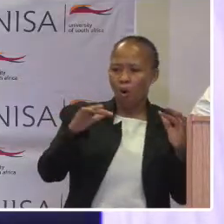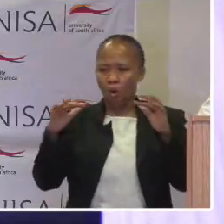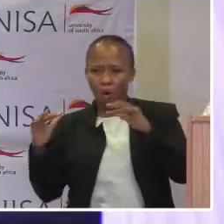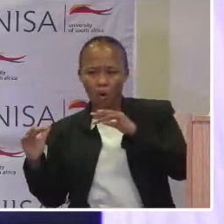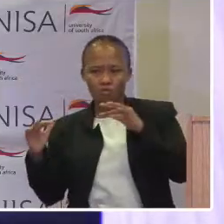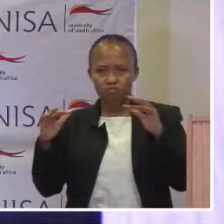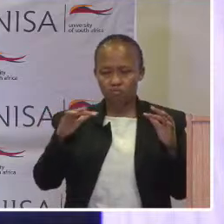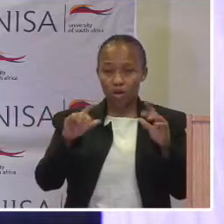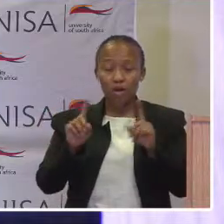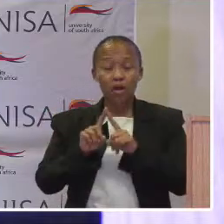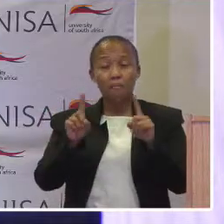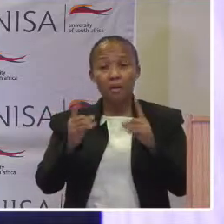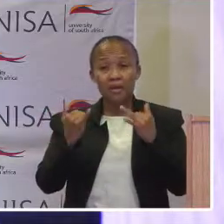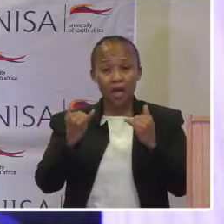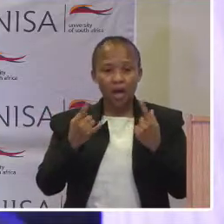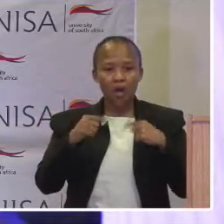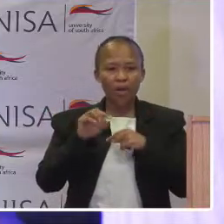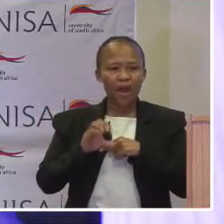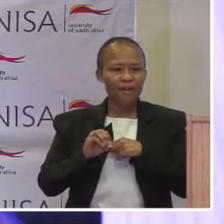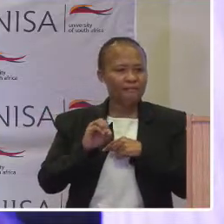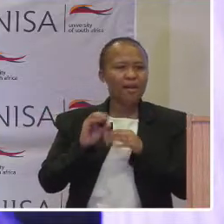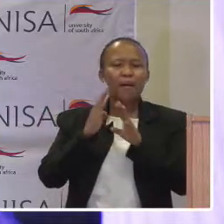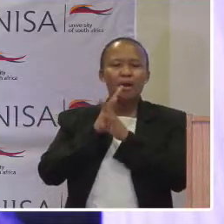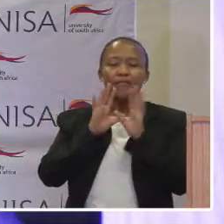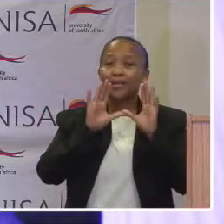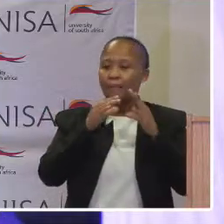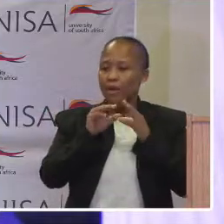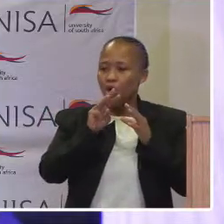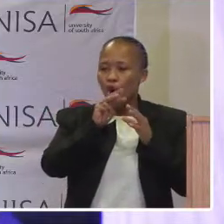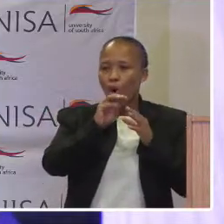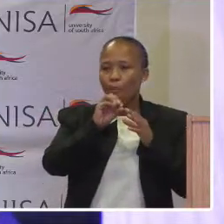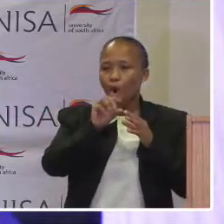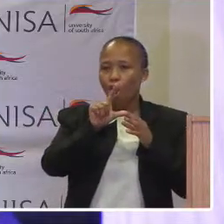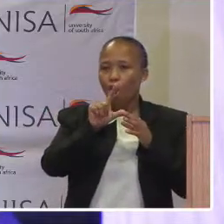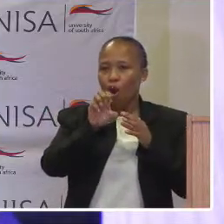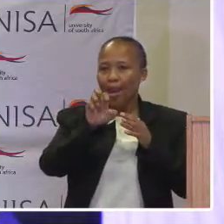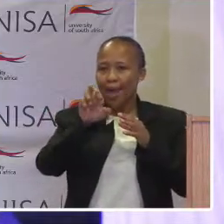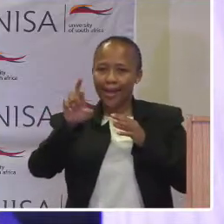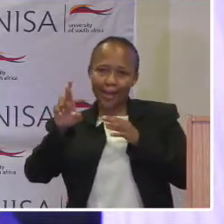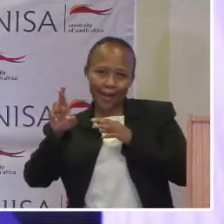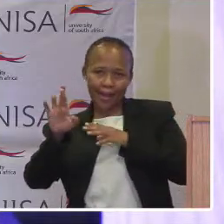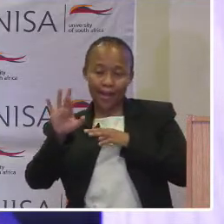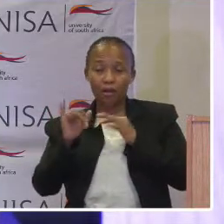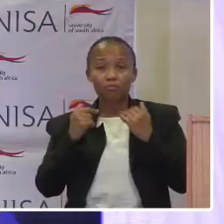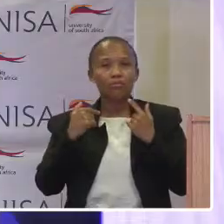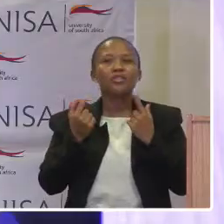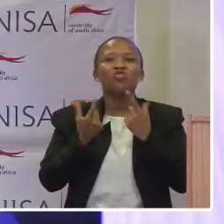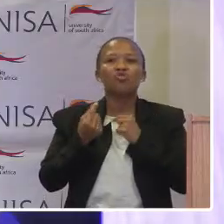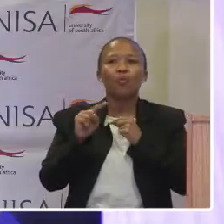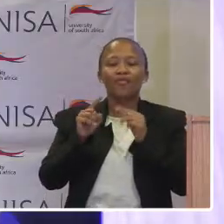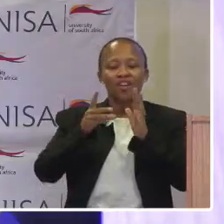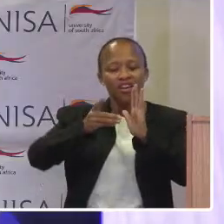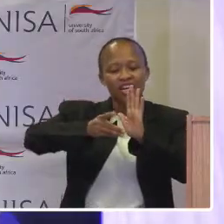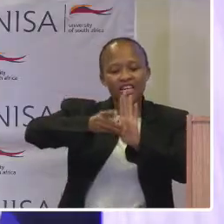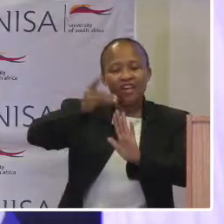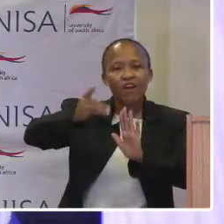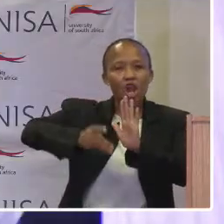a private company, I think it's called Moller. They've now developed unmanned